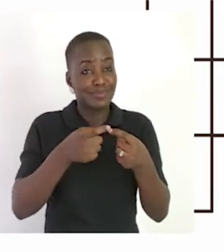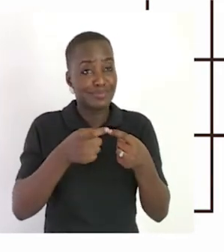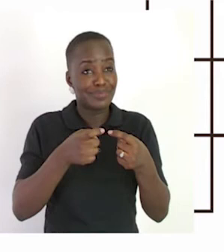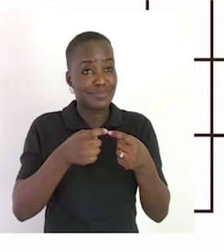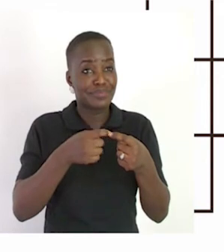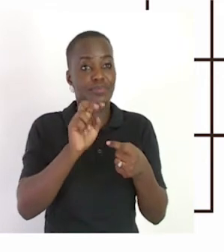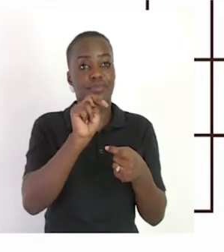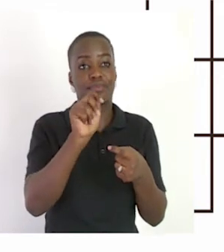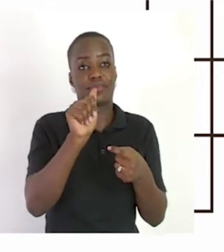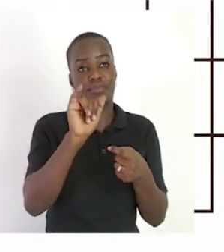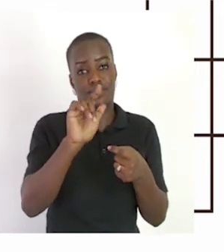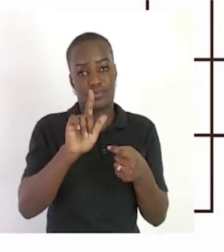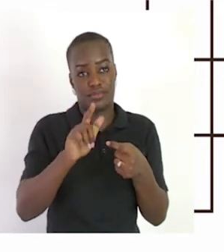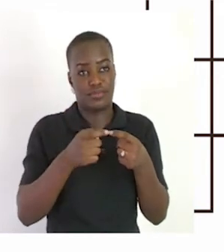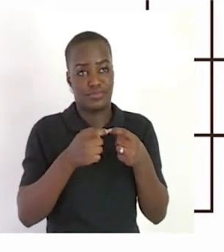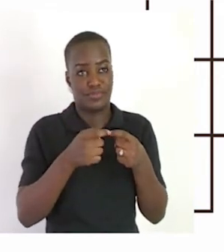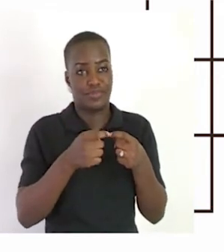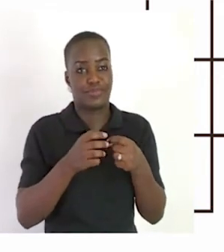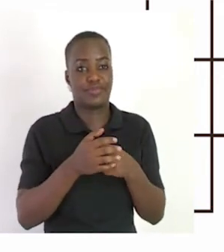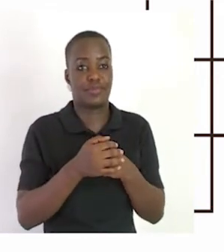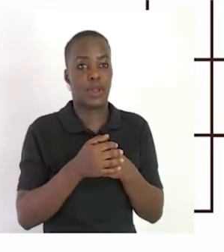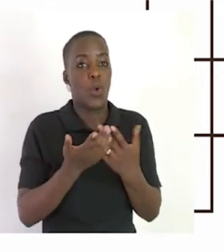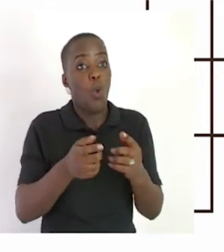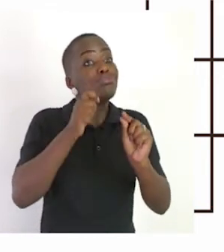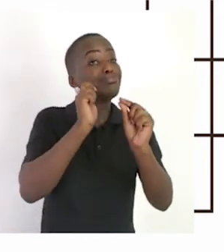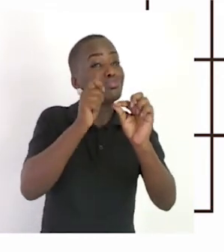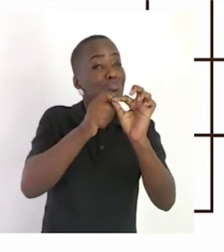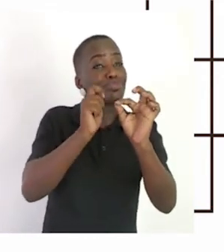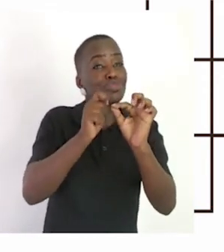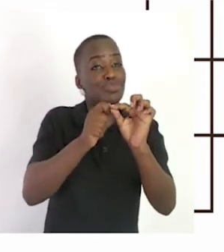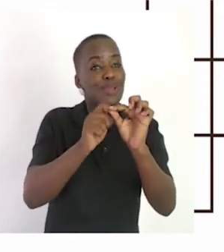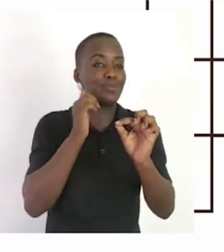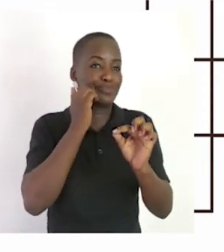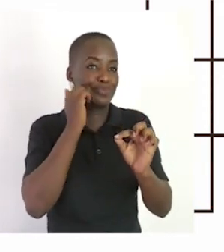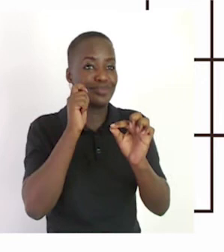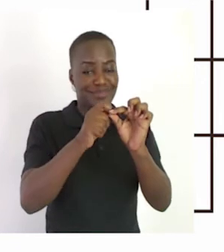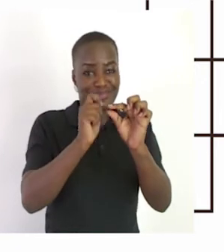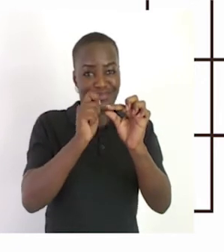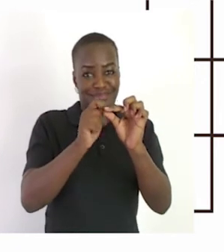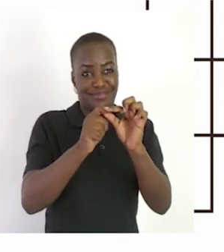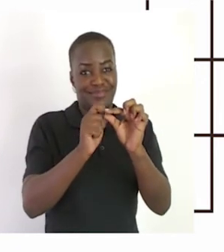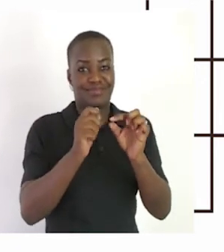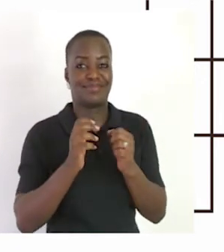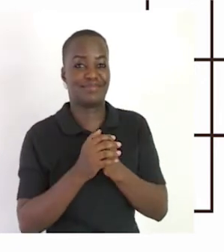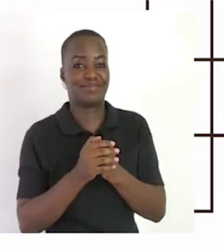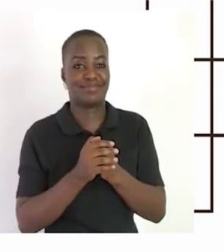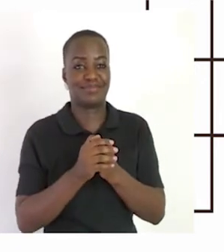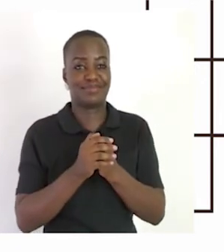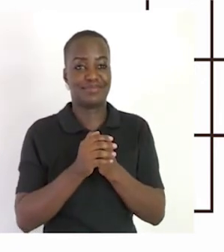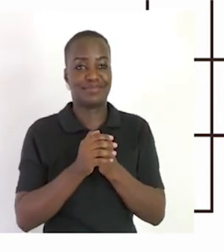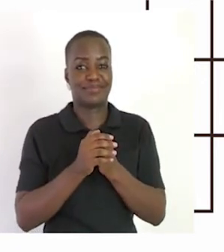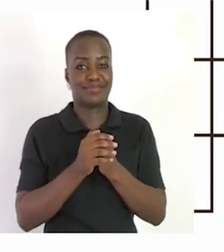nail. If you can look at crossword puzzle, you can see that the same words we have just read in the word